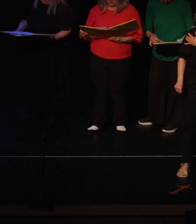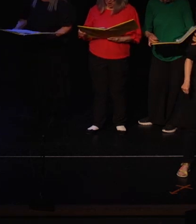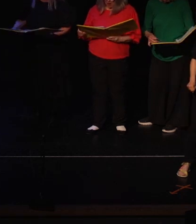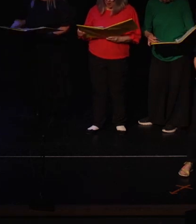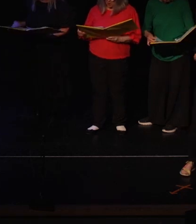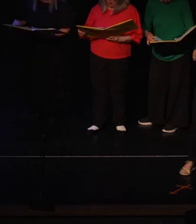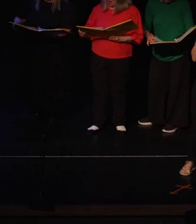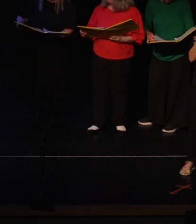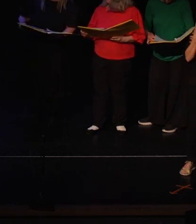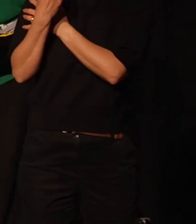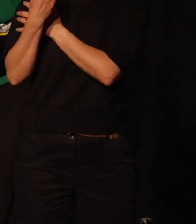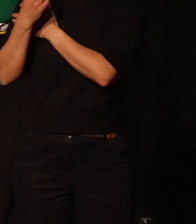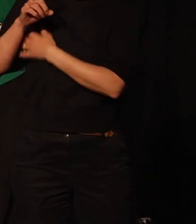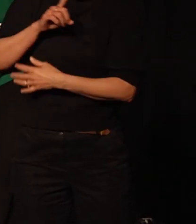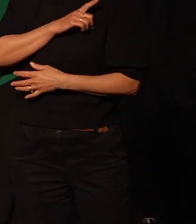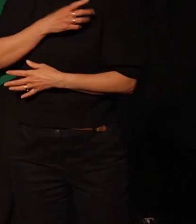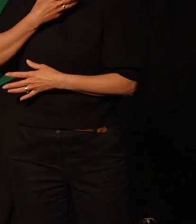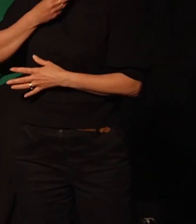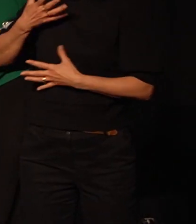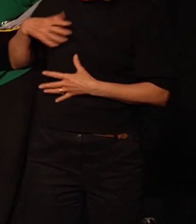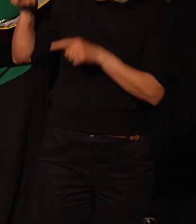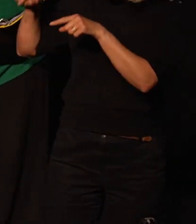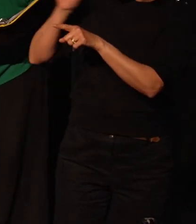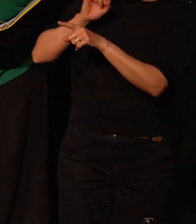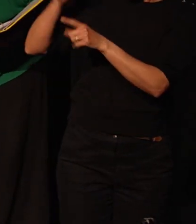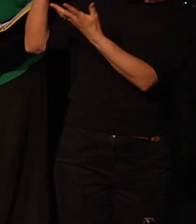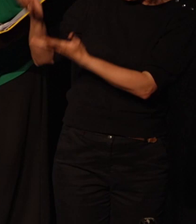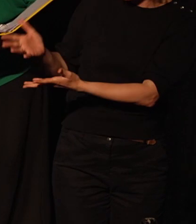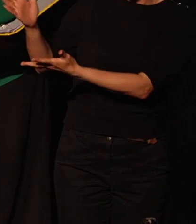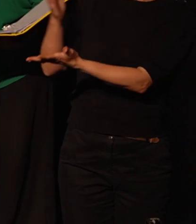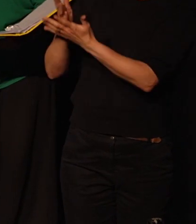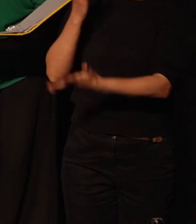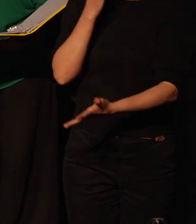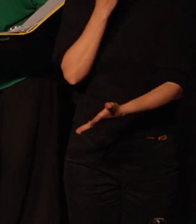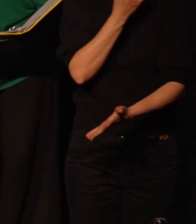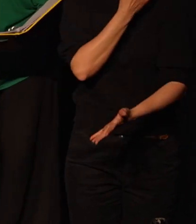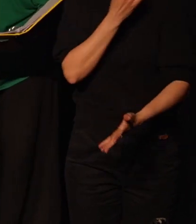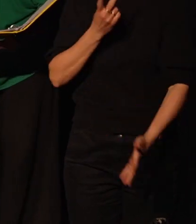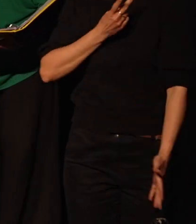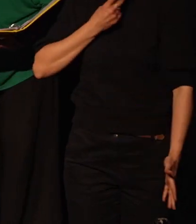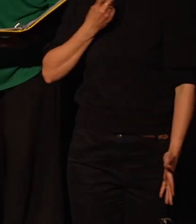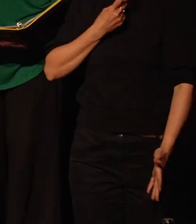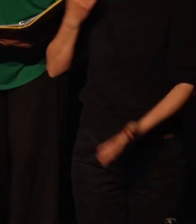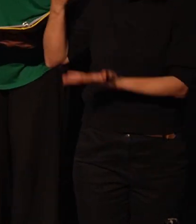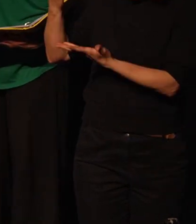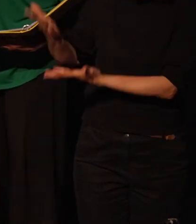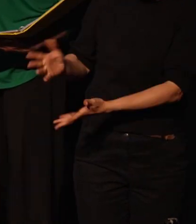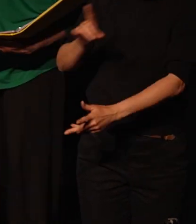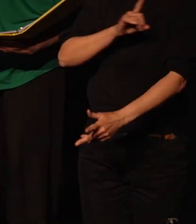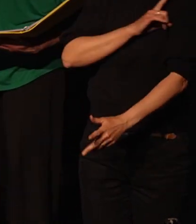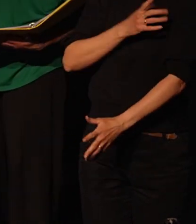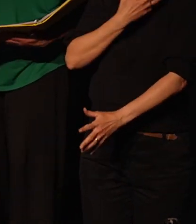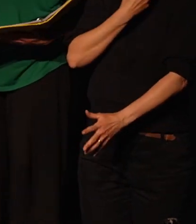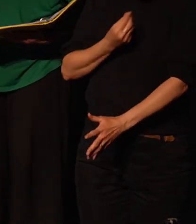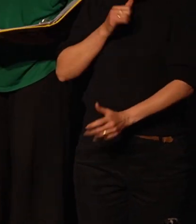arm. Oh, oh, why would a fella want a girl like her, so obviously unusual? Why can't a